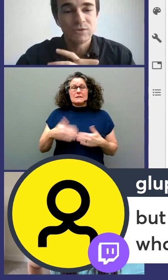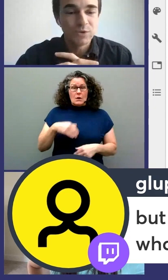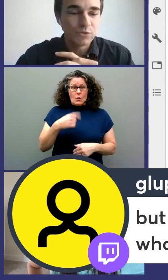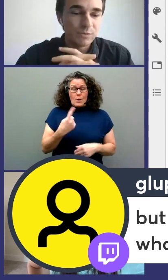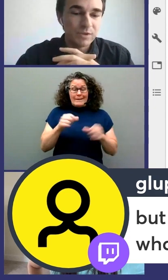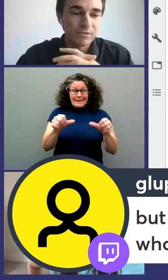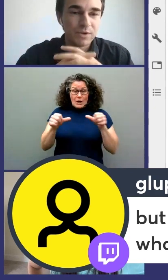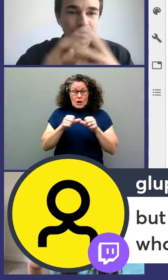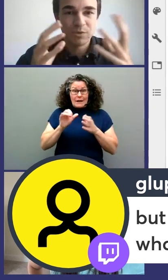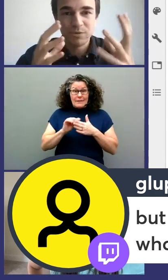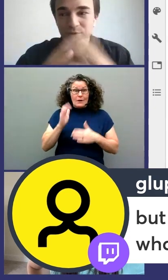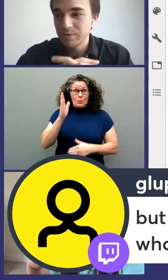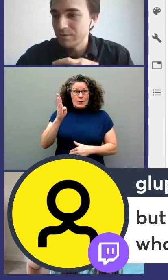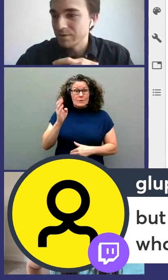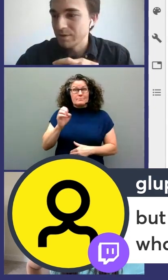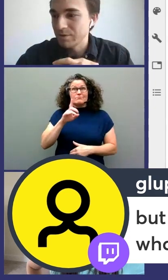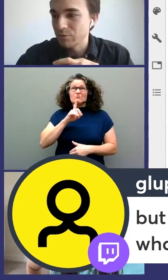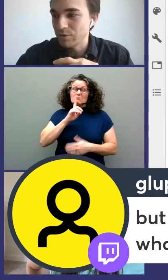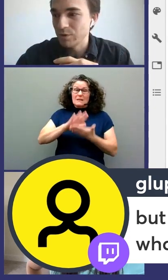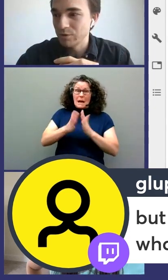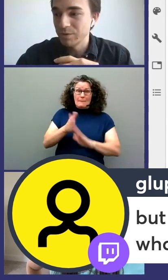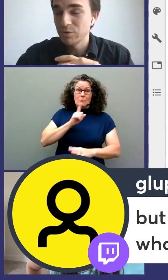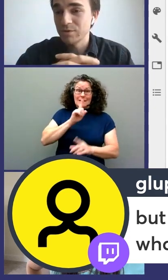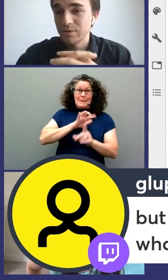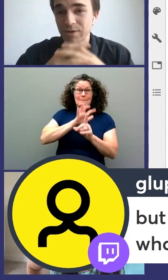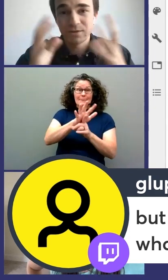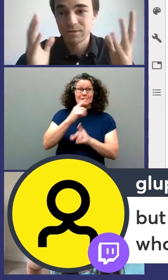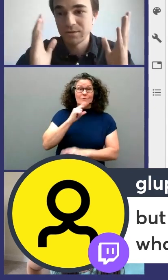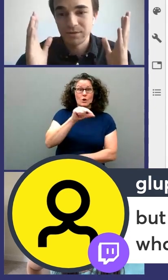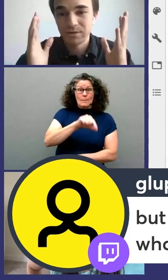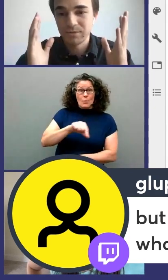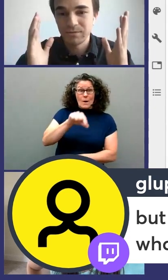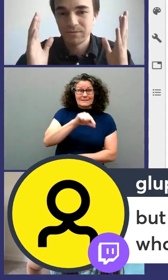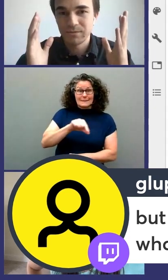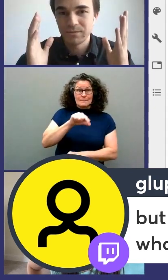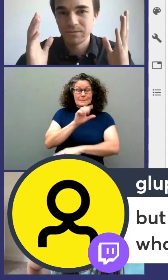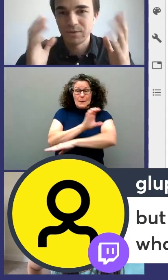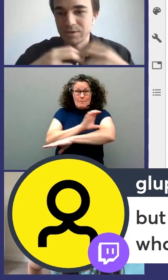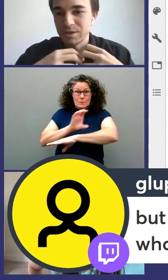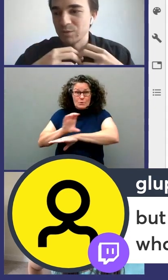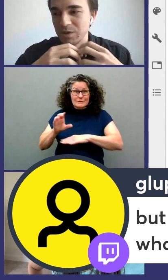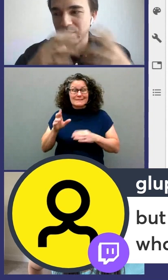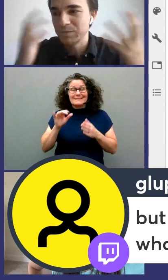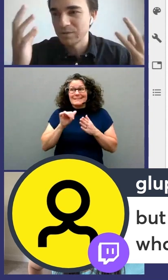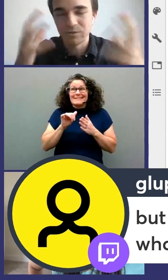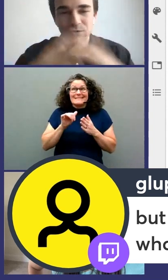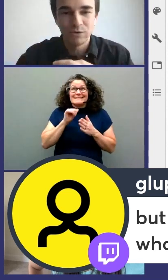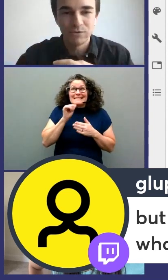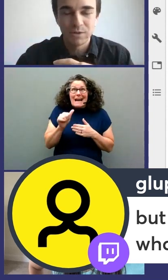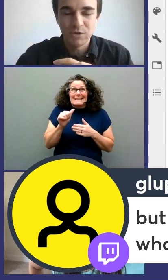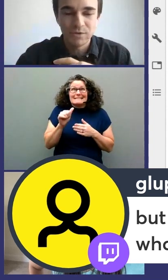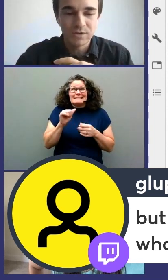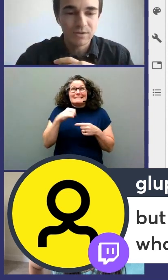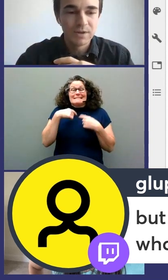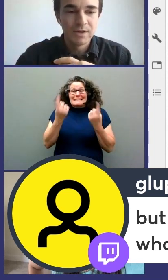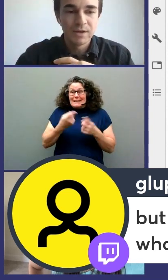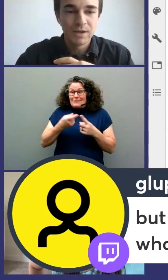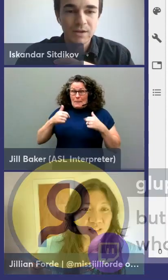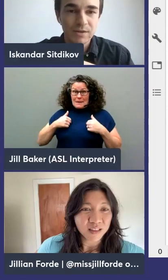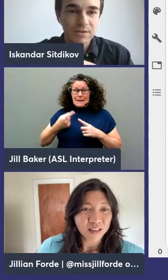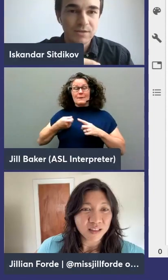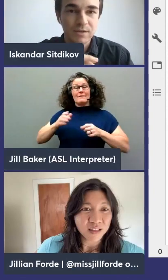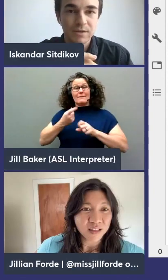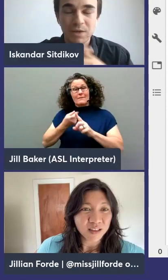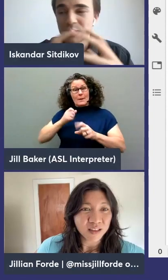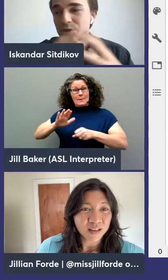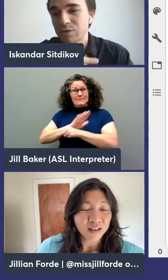area which will be very popular for quantum computing, and it's not stated by me, but all of the community,